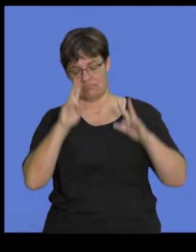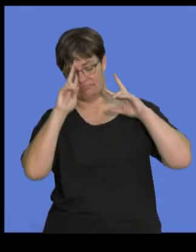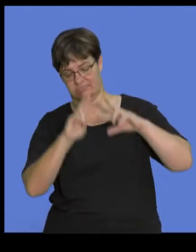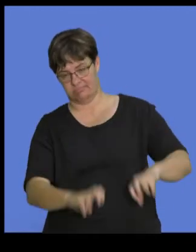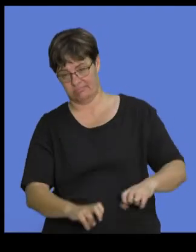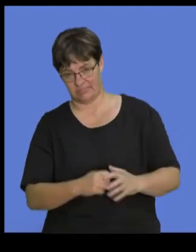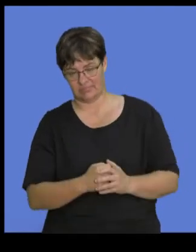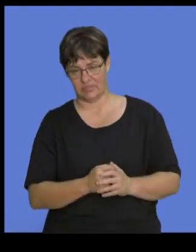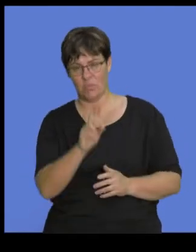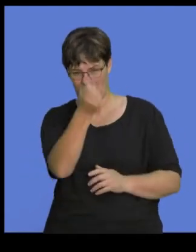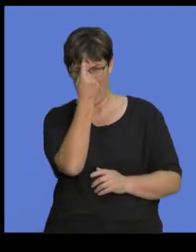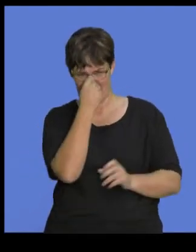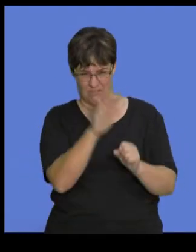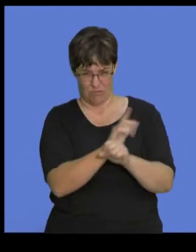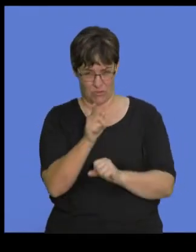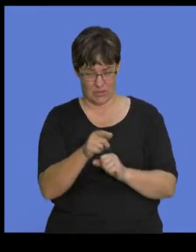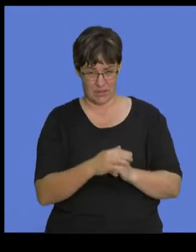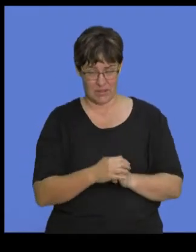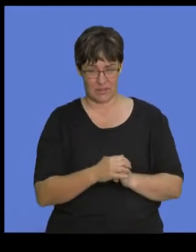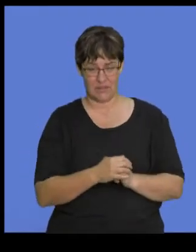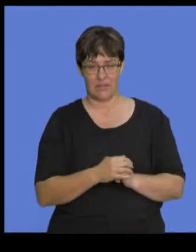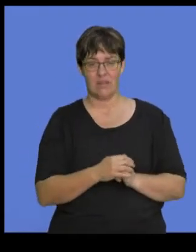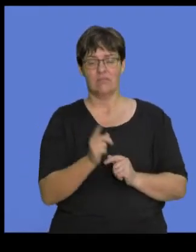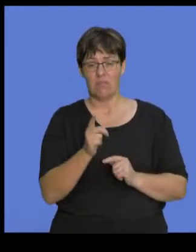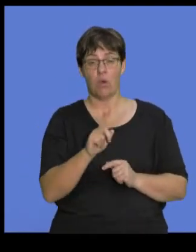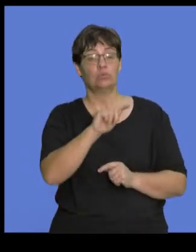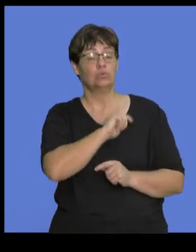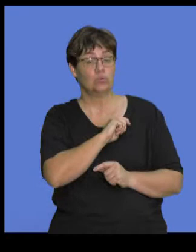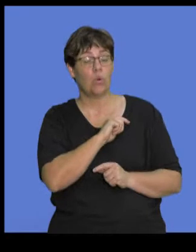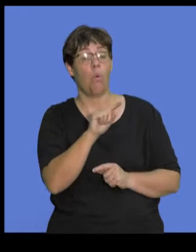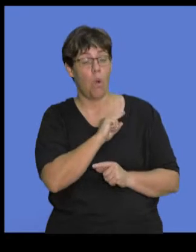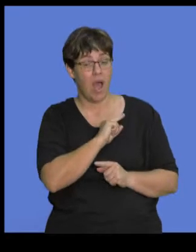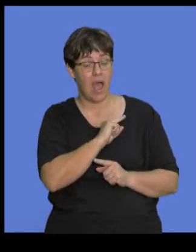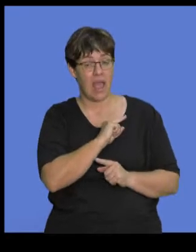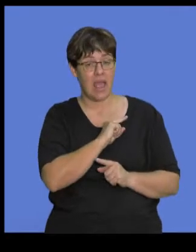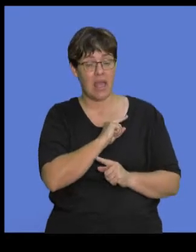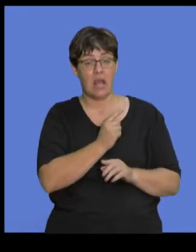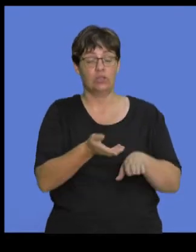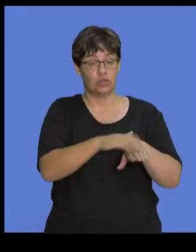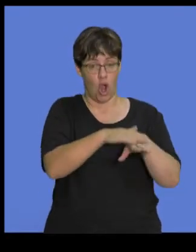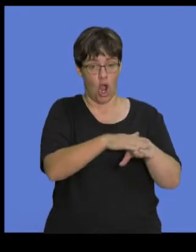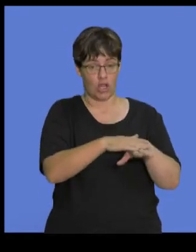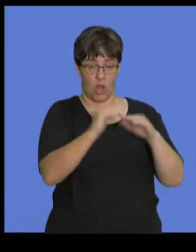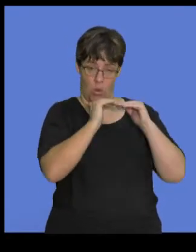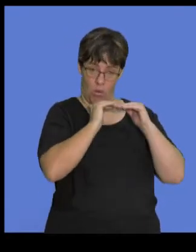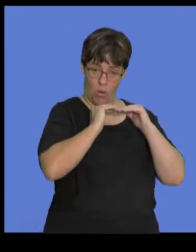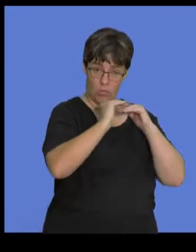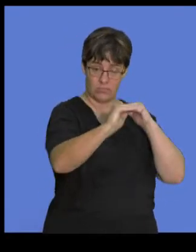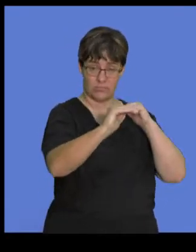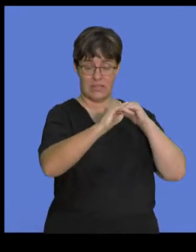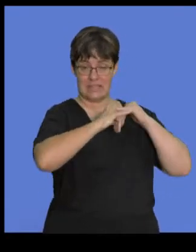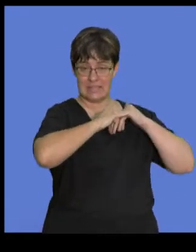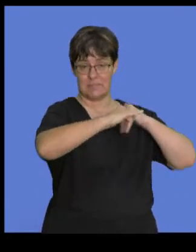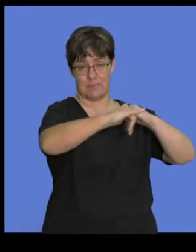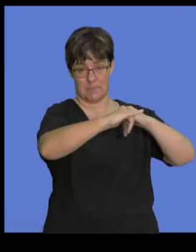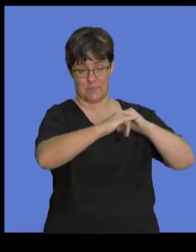explore, right? So let's understand that. So but this is only true if we keep the magnitude of the charge constant, okay?